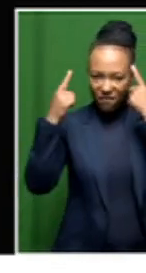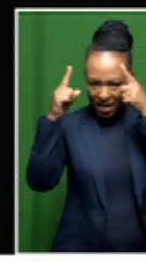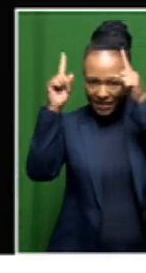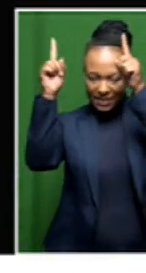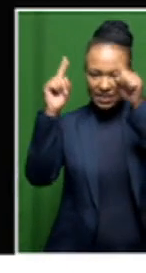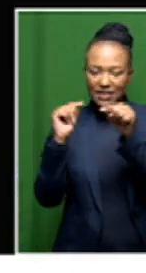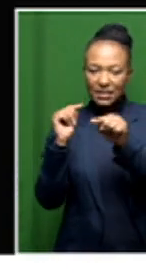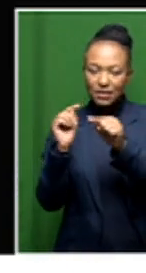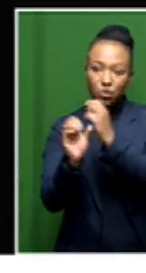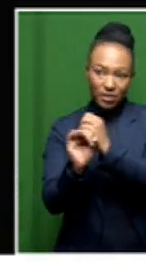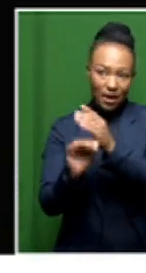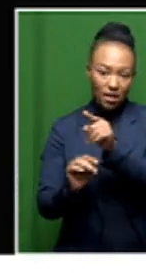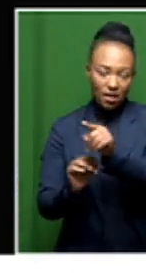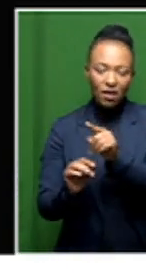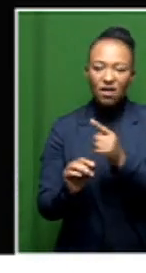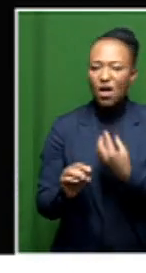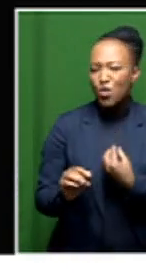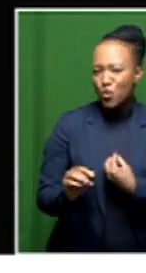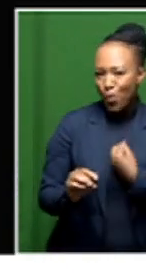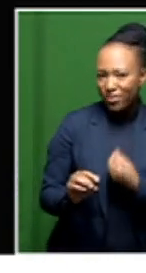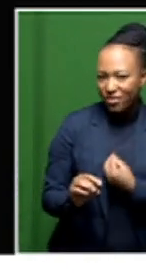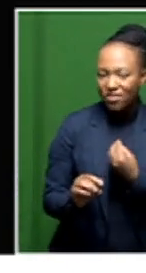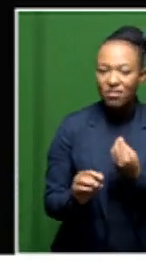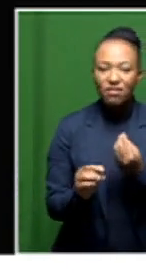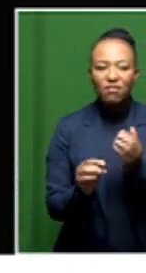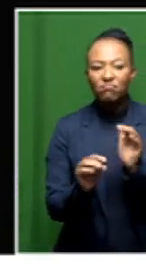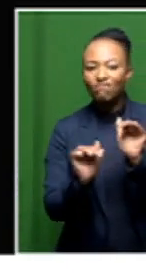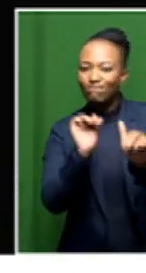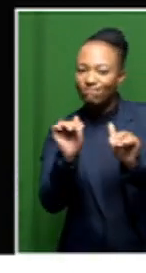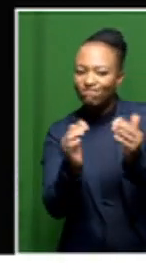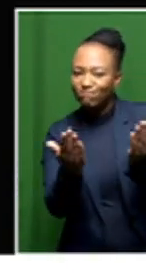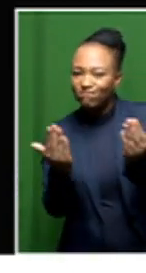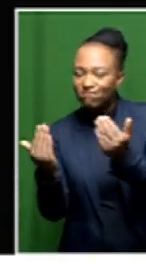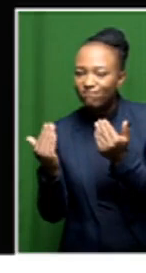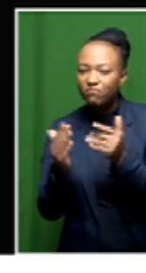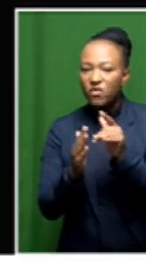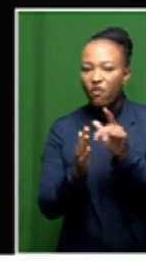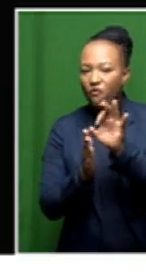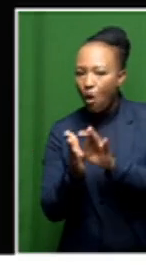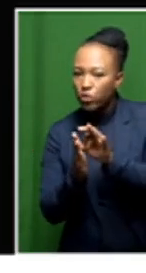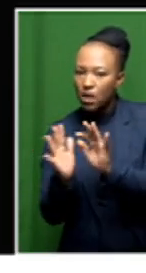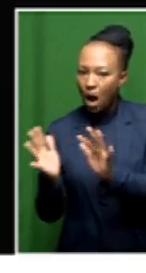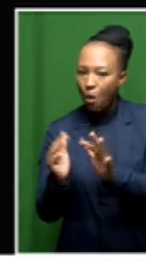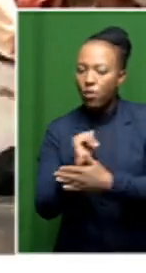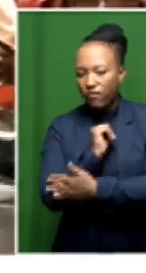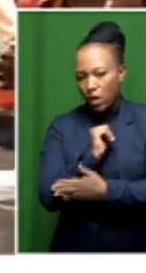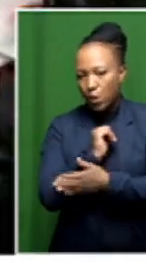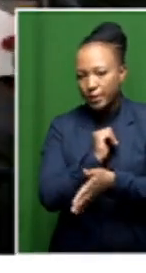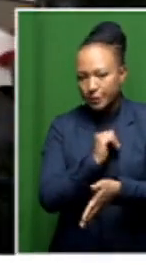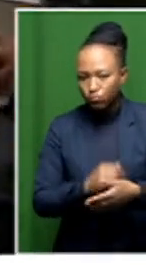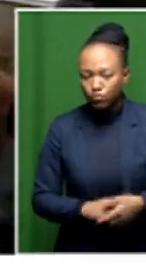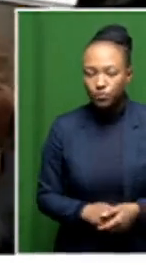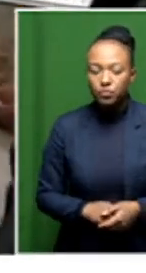that we engage young people in the electoral project of the country. And this is, of